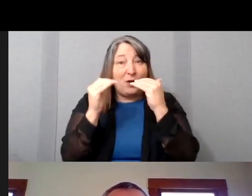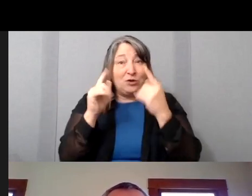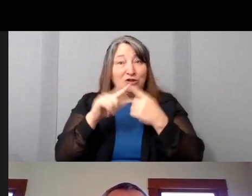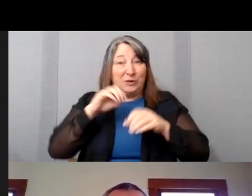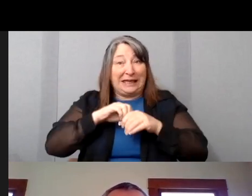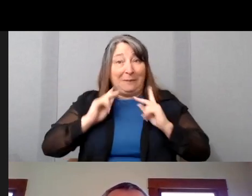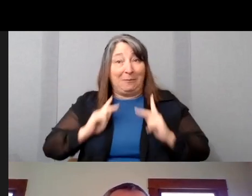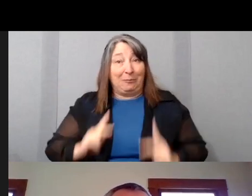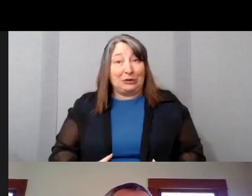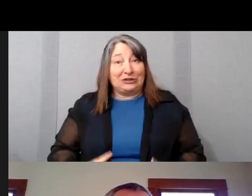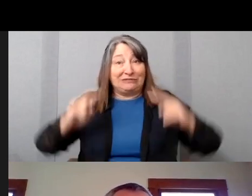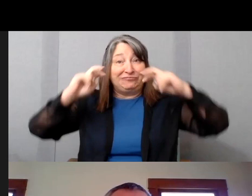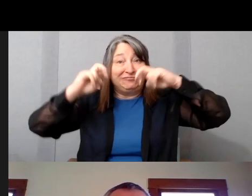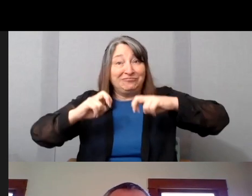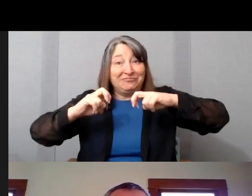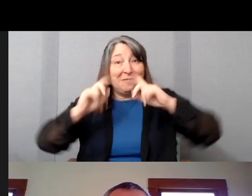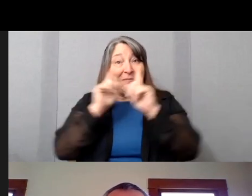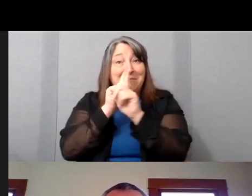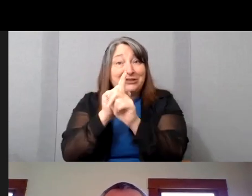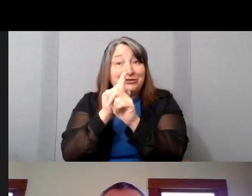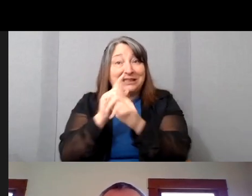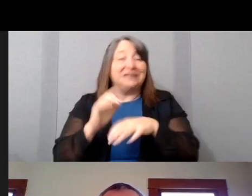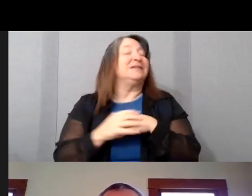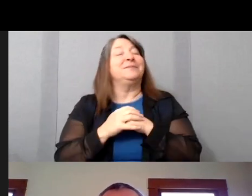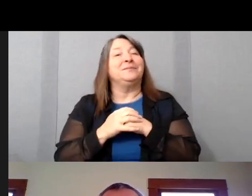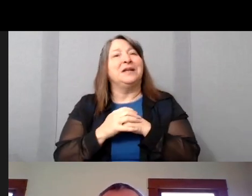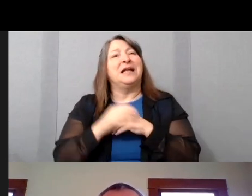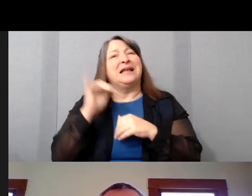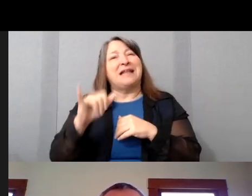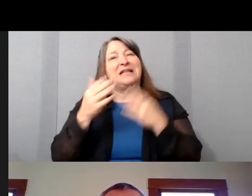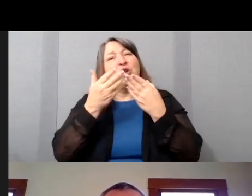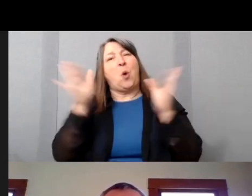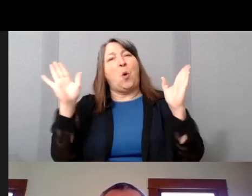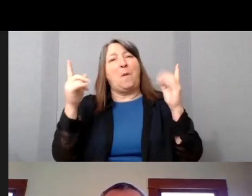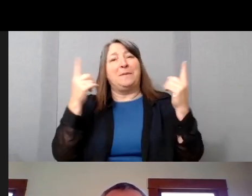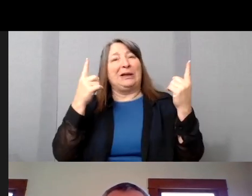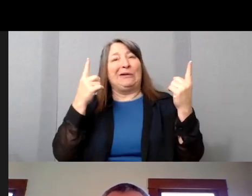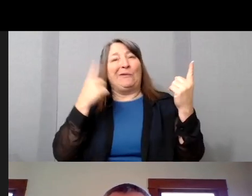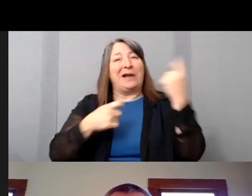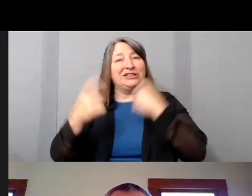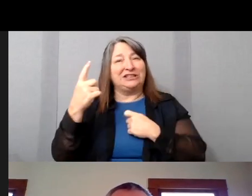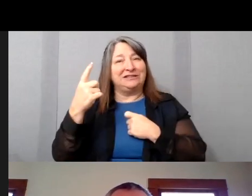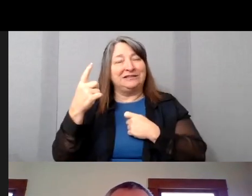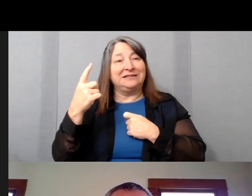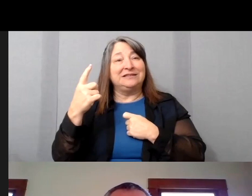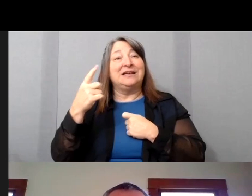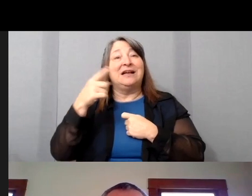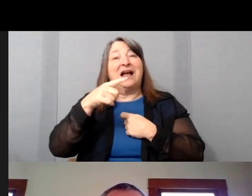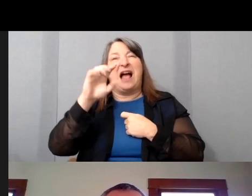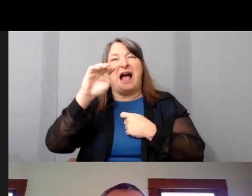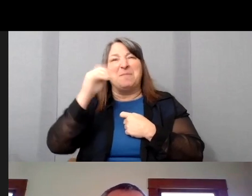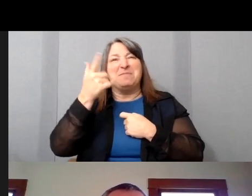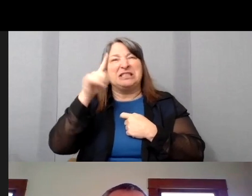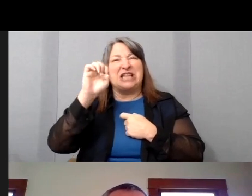open question. And I mentioned Michelle Kaufman earlier. She was the researcher that I worked with to put together